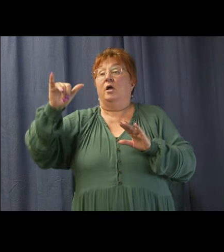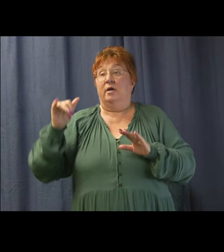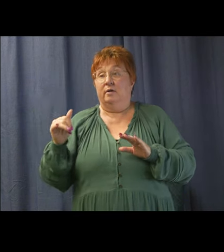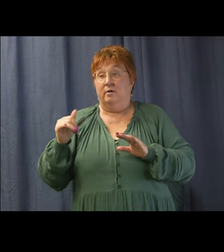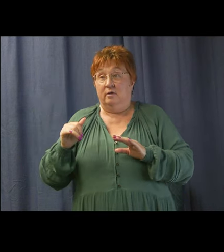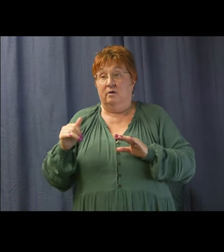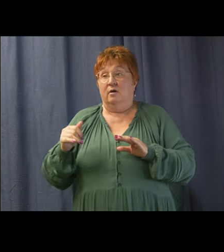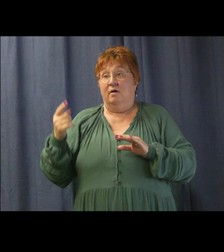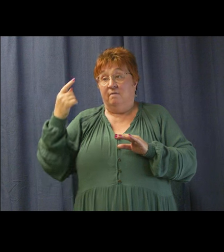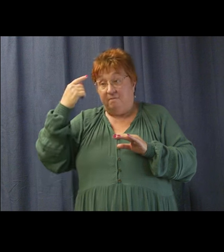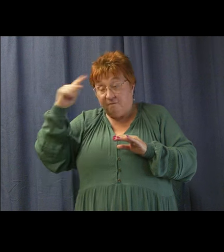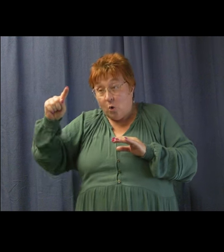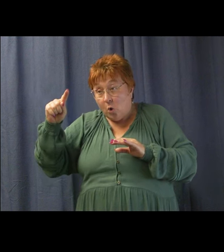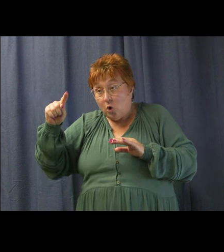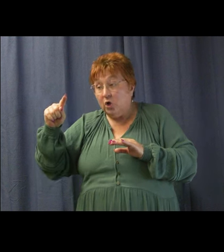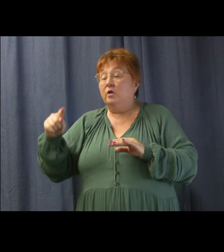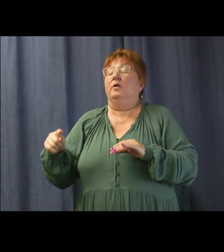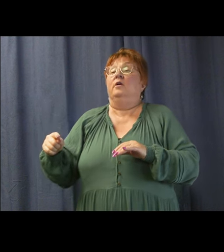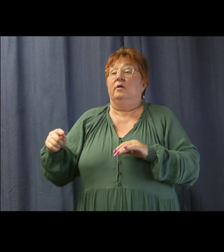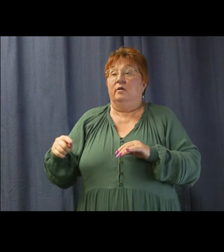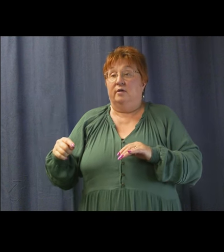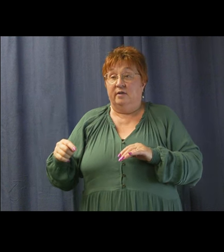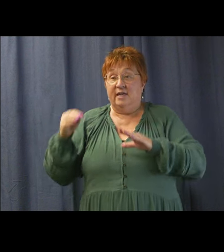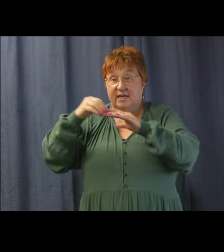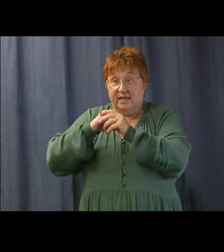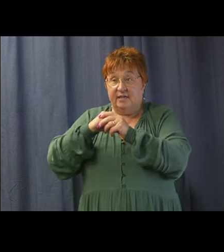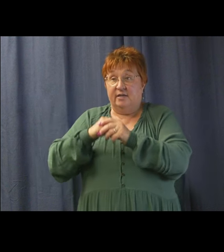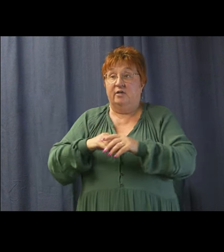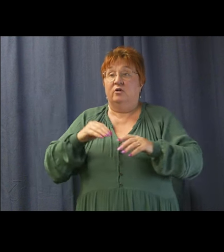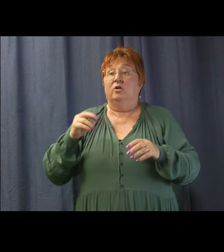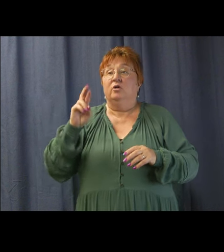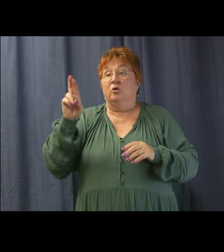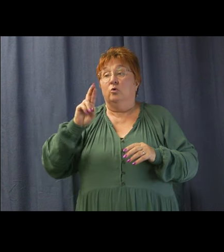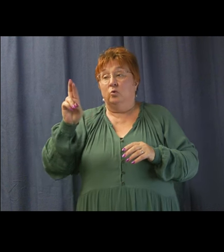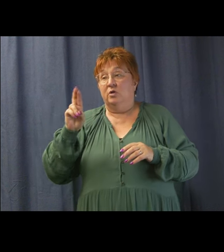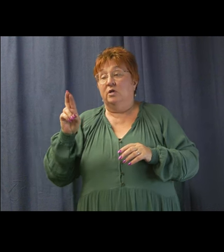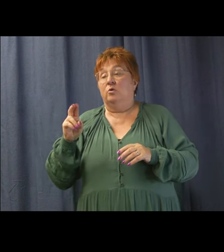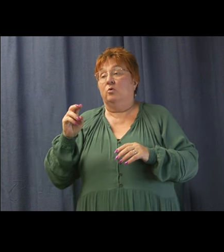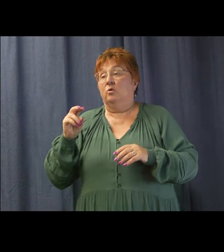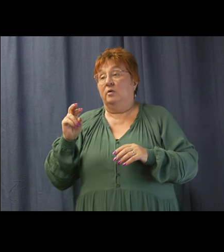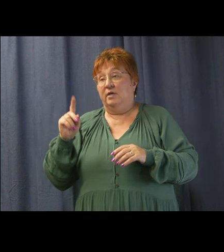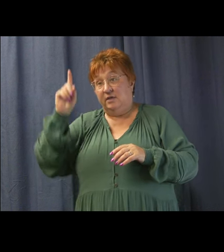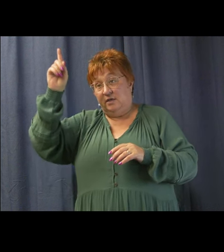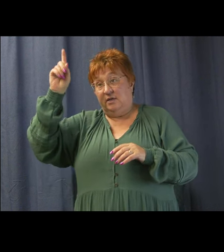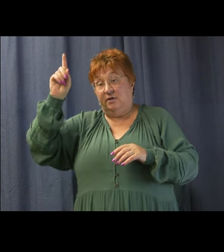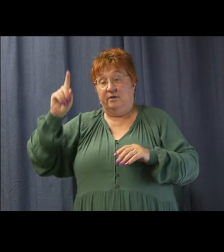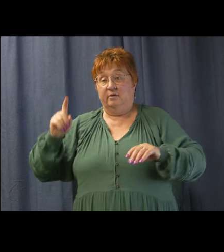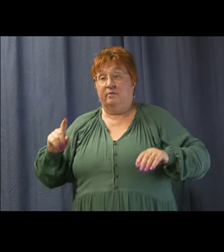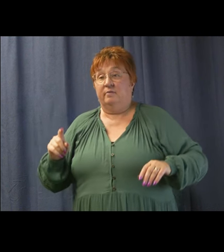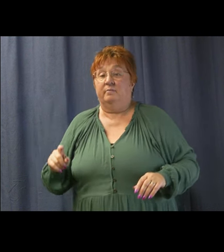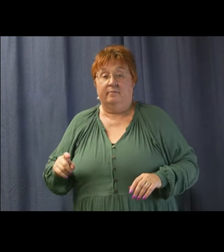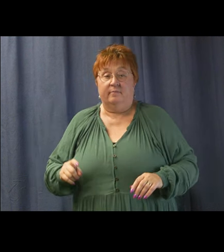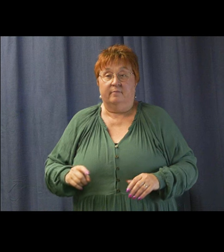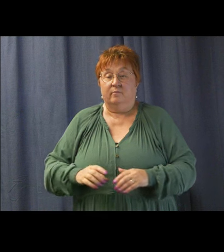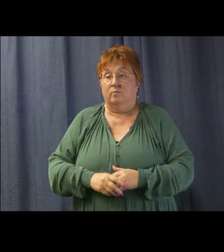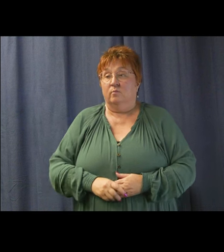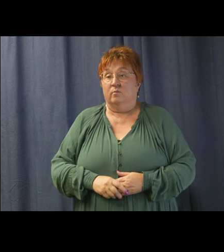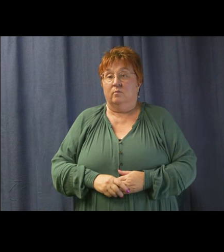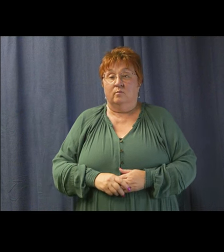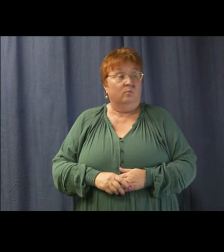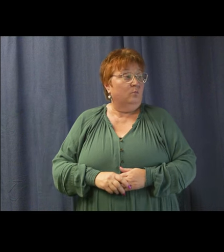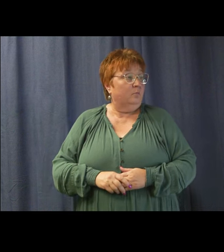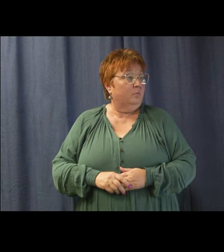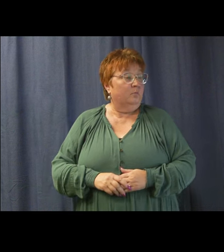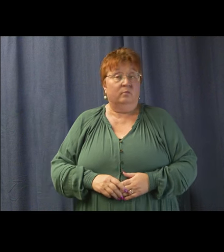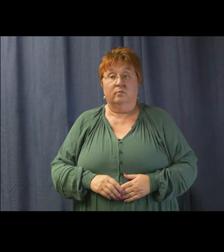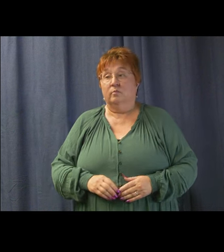Reshit, for Reshit. The Apostle Paul understood this concept. That's why this whole verse,